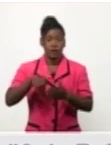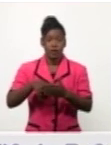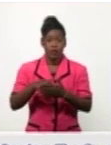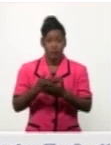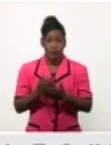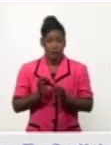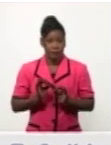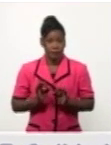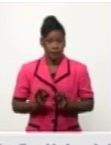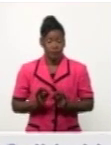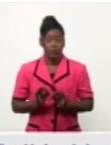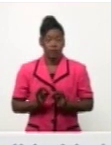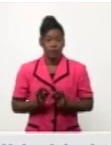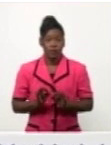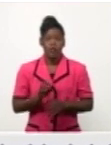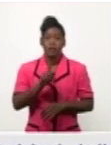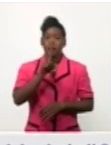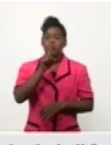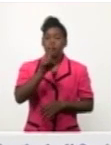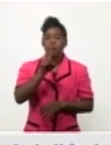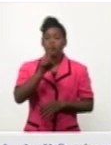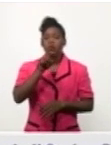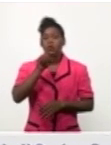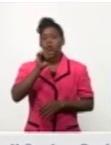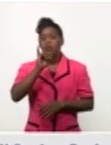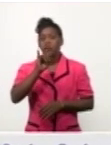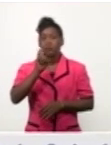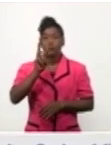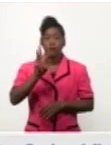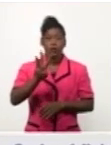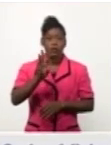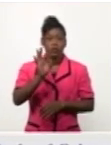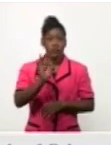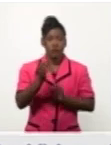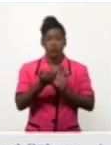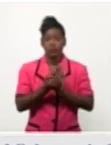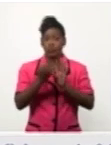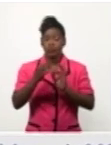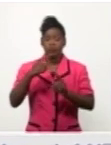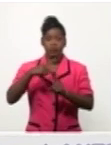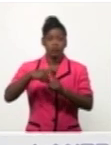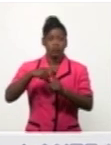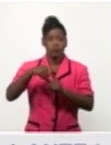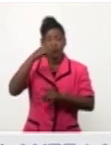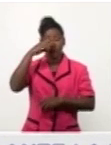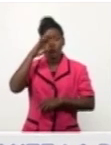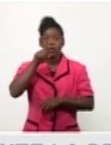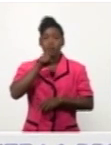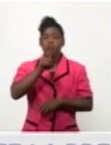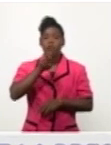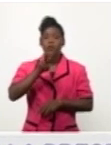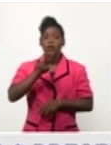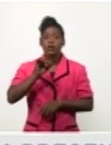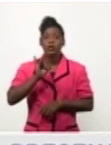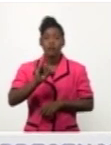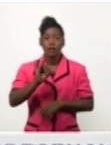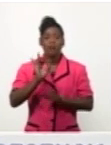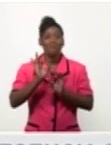15 days, of the 163 cases confirmed in Cuba,